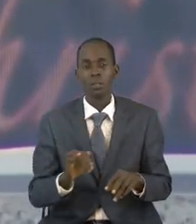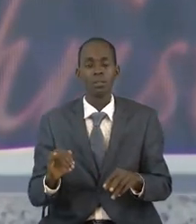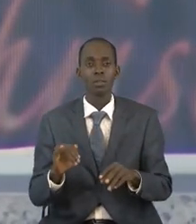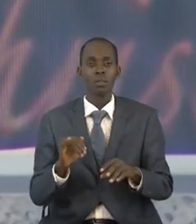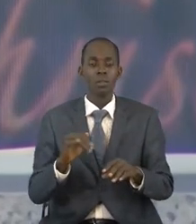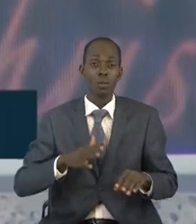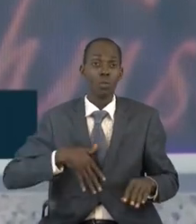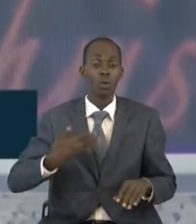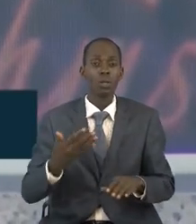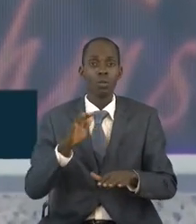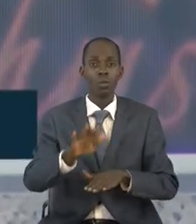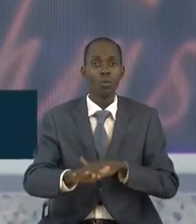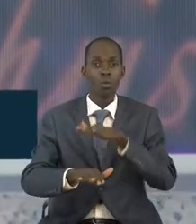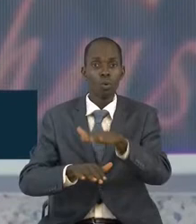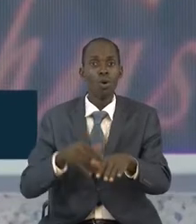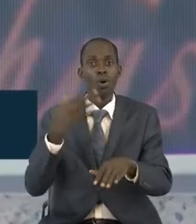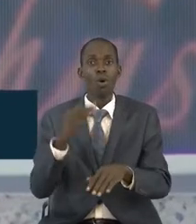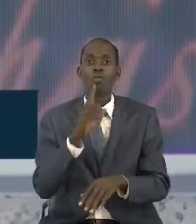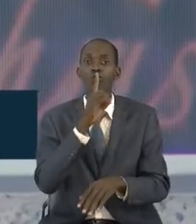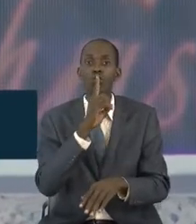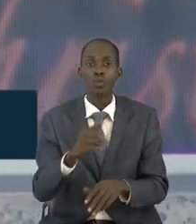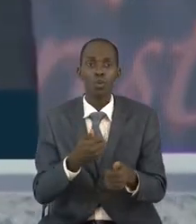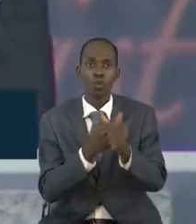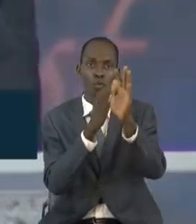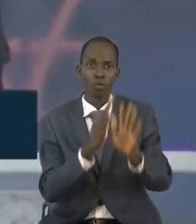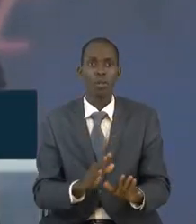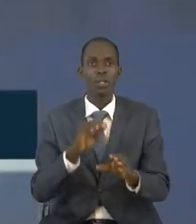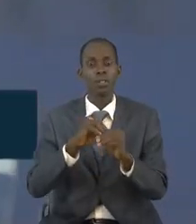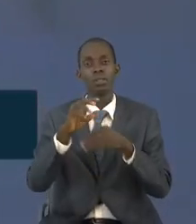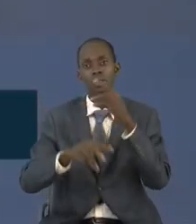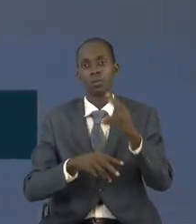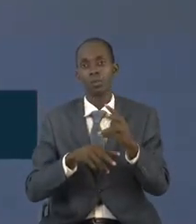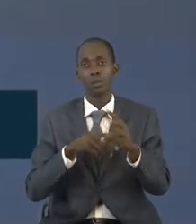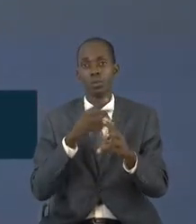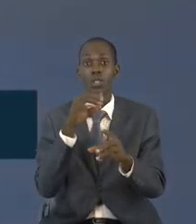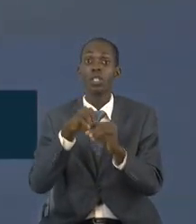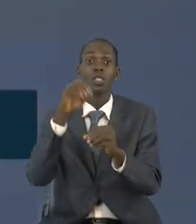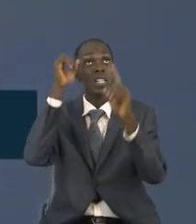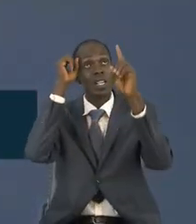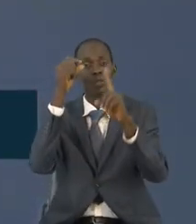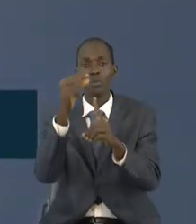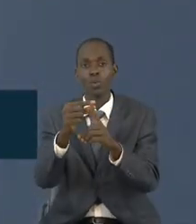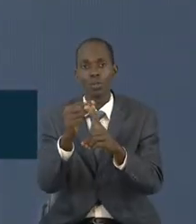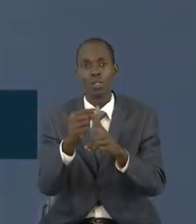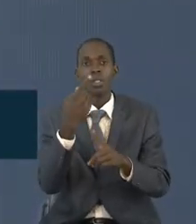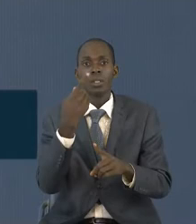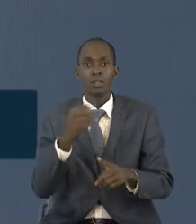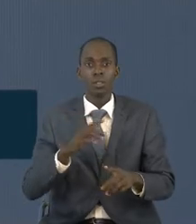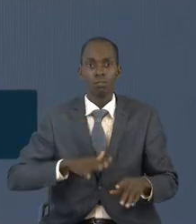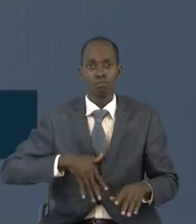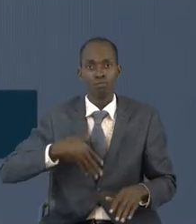followers in the world. You know, anything we do that gets results must